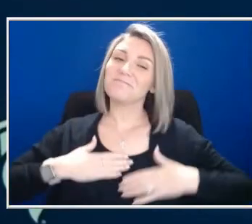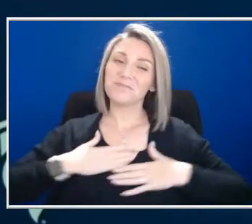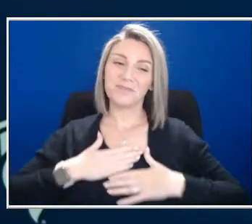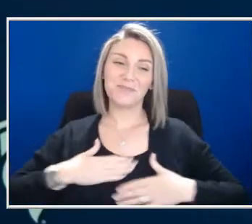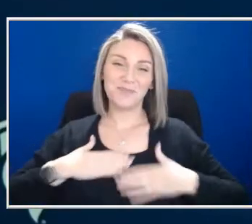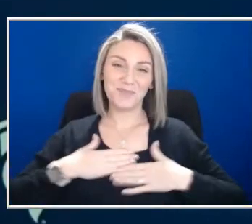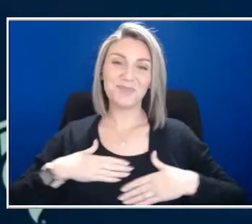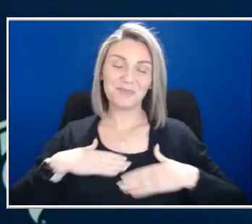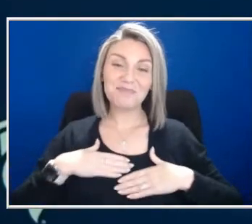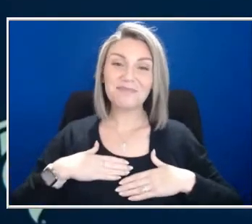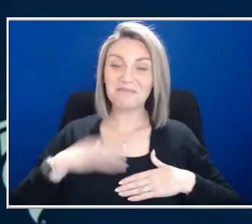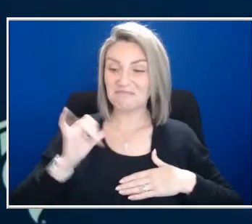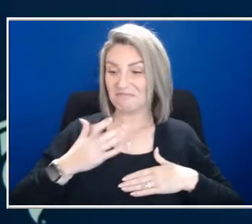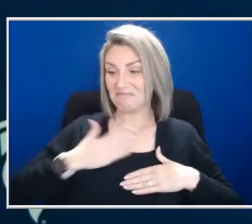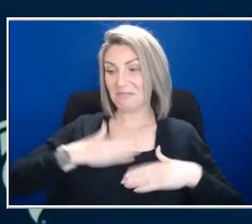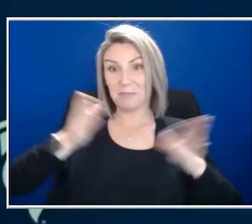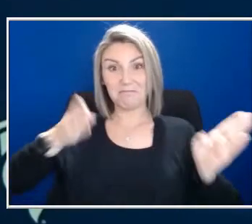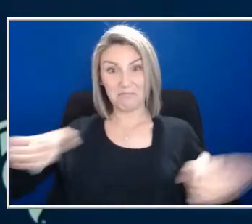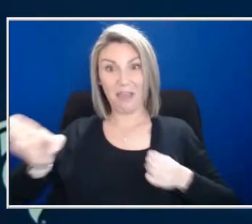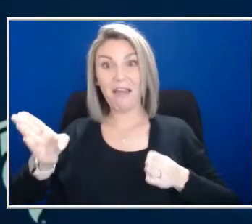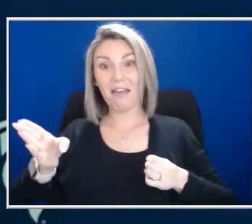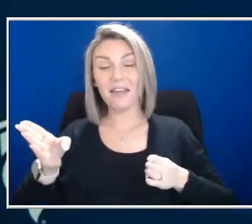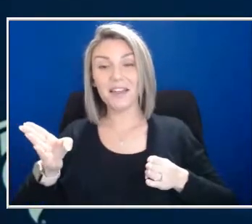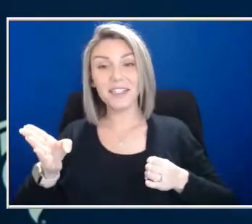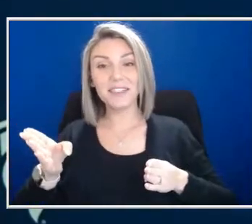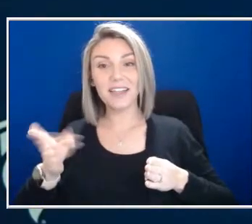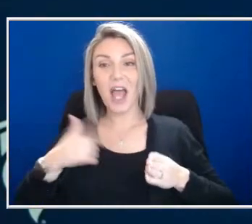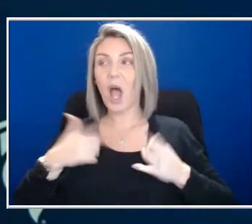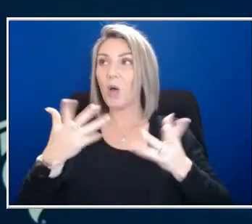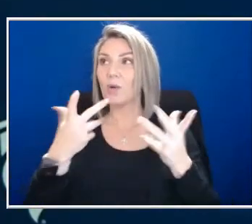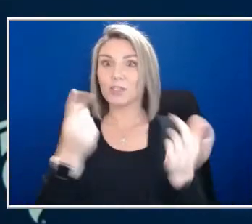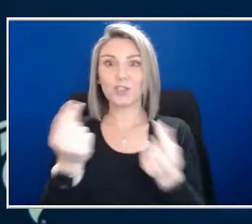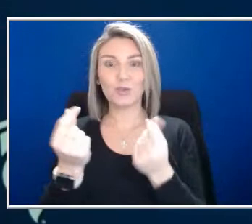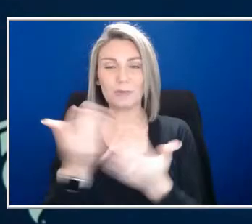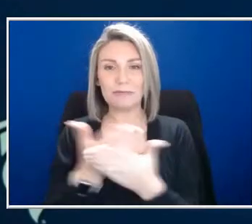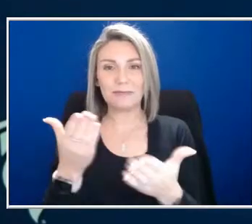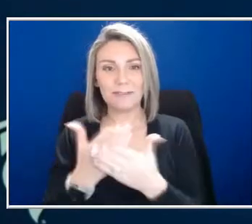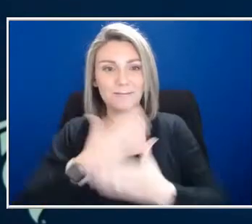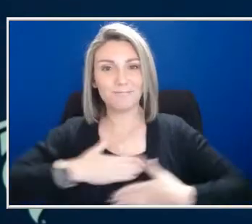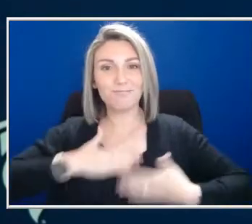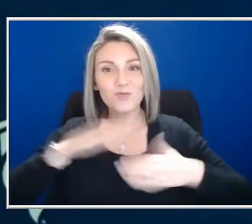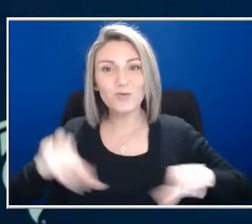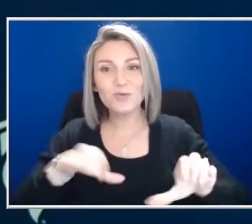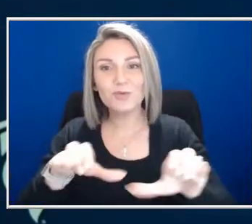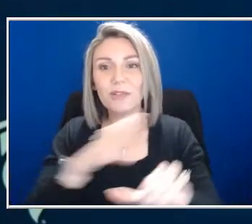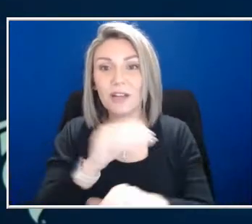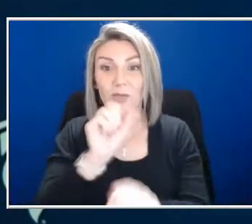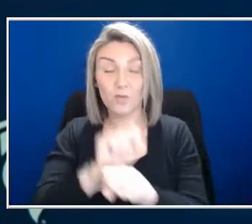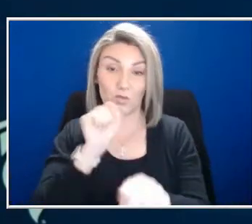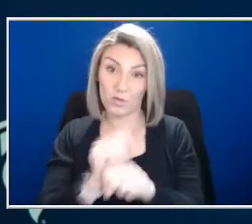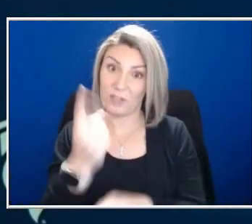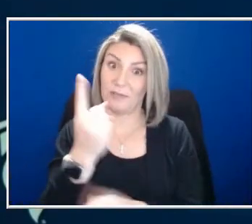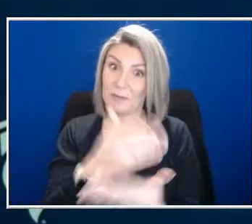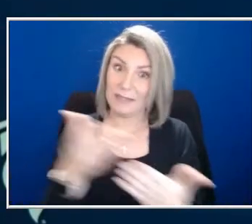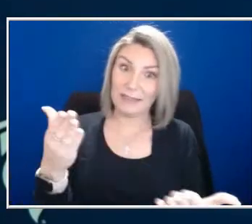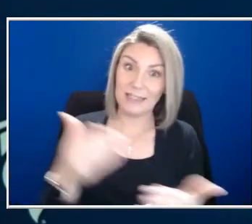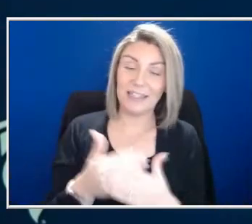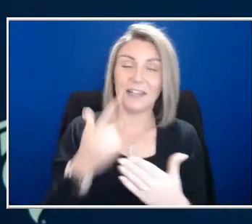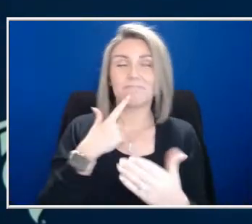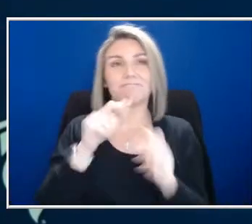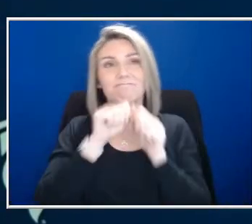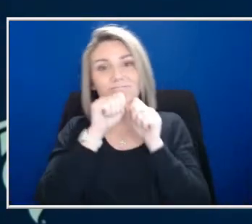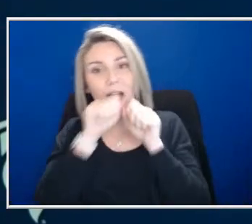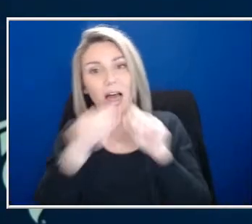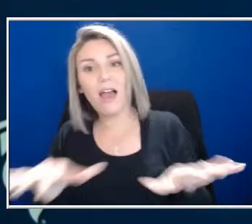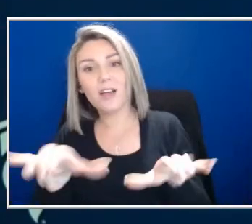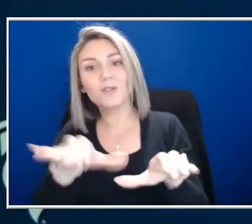certainly one of my plans. Is I want to do the things I enjoy doing, and working's one of them. I've been blessed to be able to do what I've